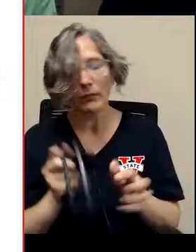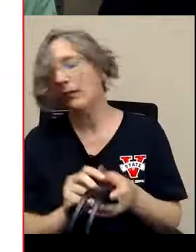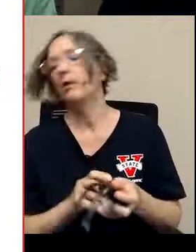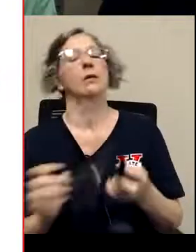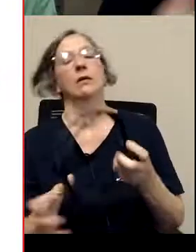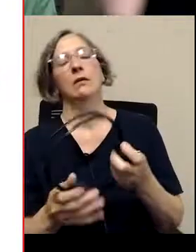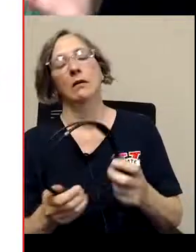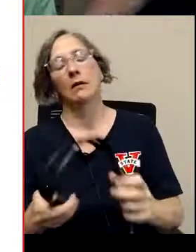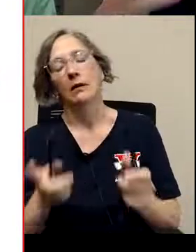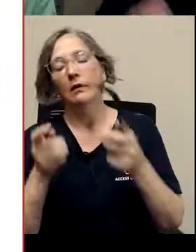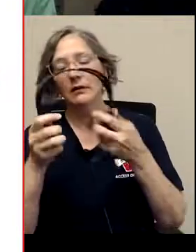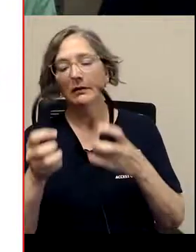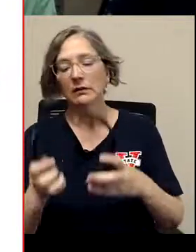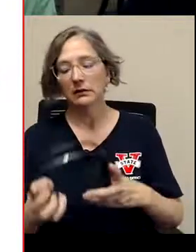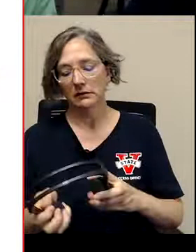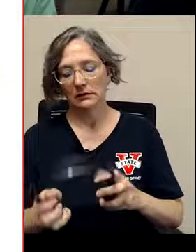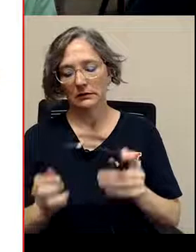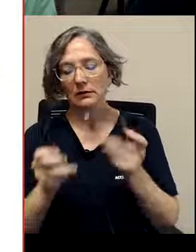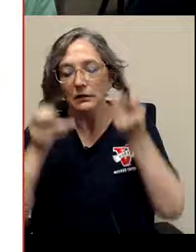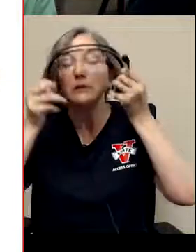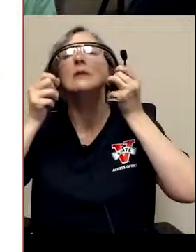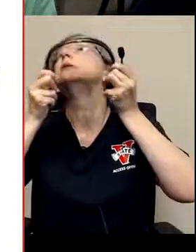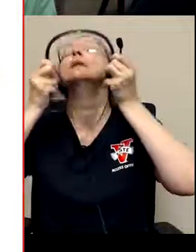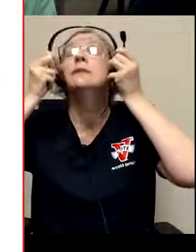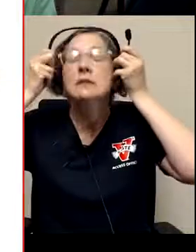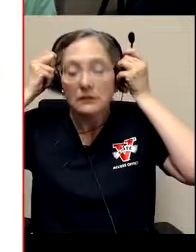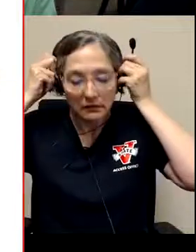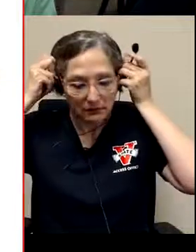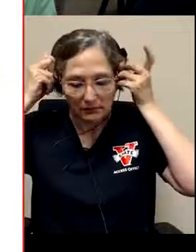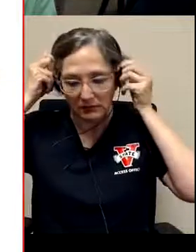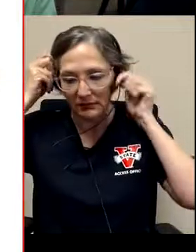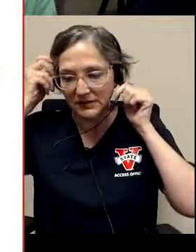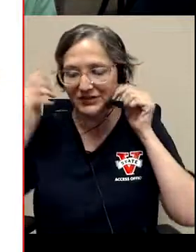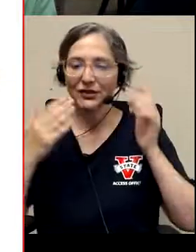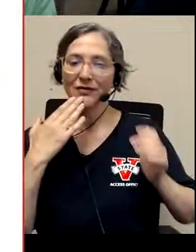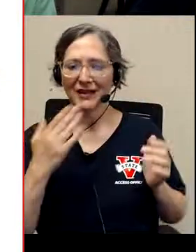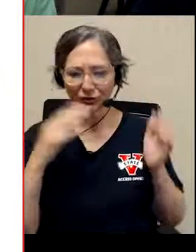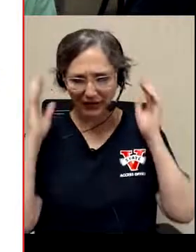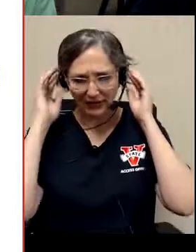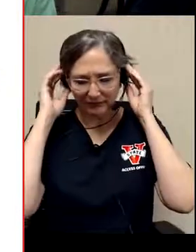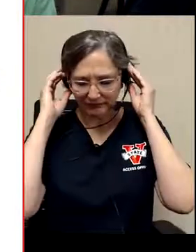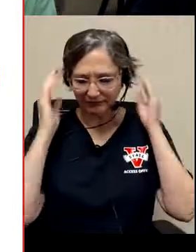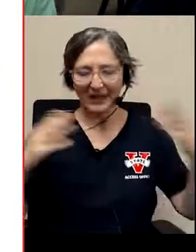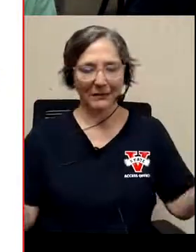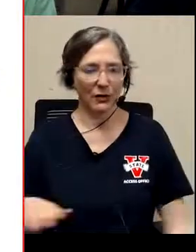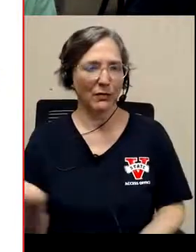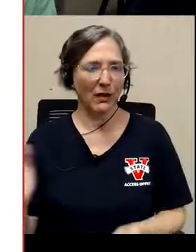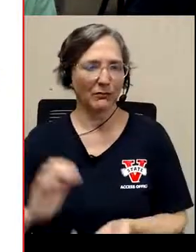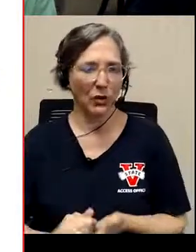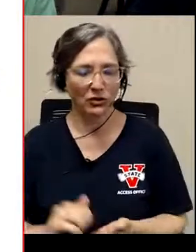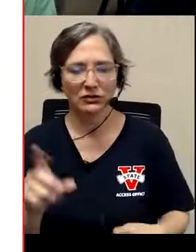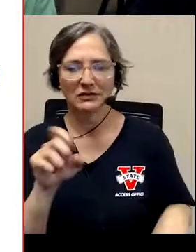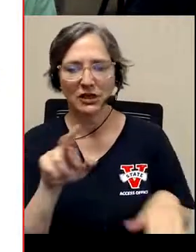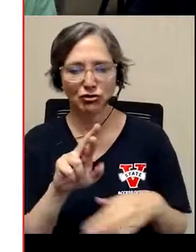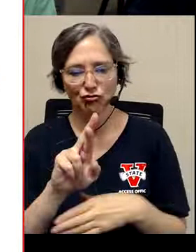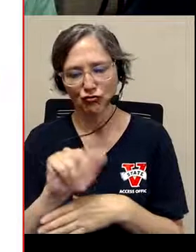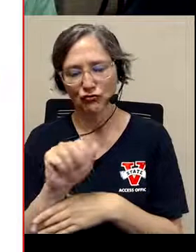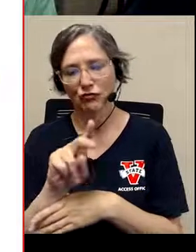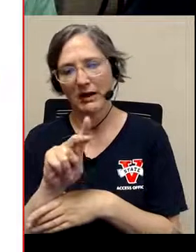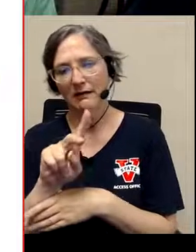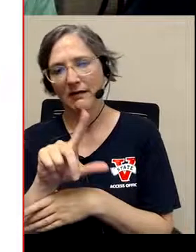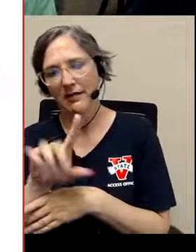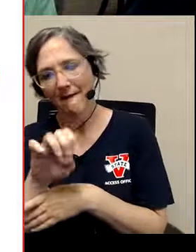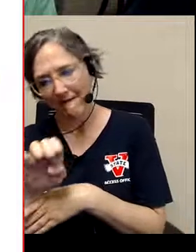much for being here. We're, Dr. Terry and I, along with Dr. Radcliffe, we're going to be really digging into